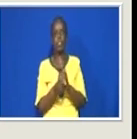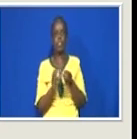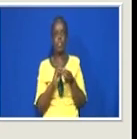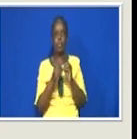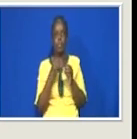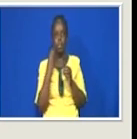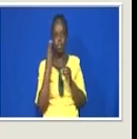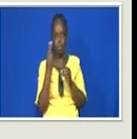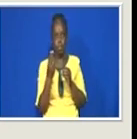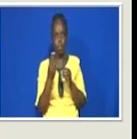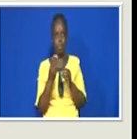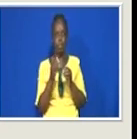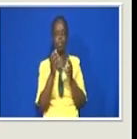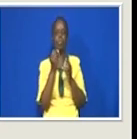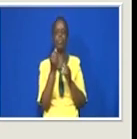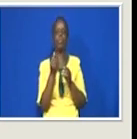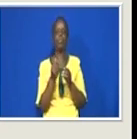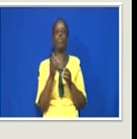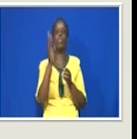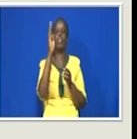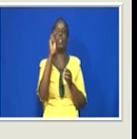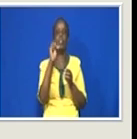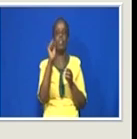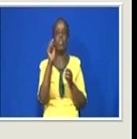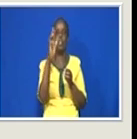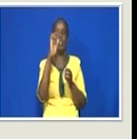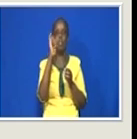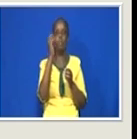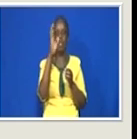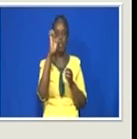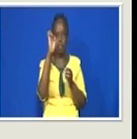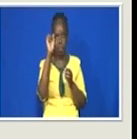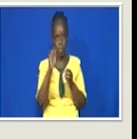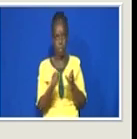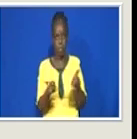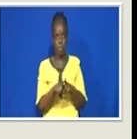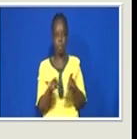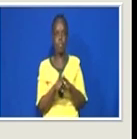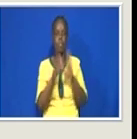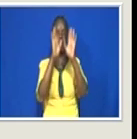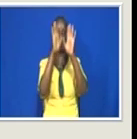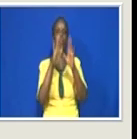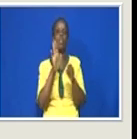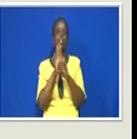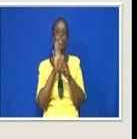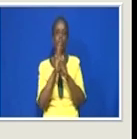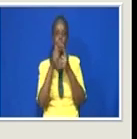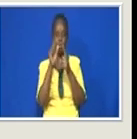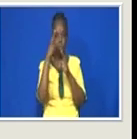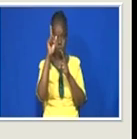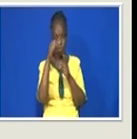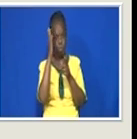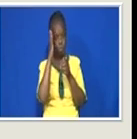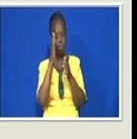revise is solving matrices. Also, it is important for you to know what